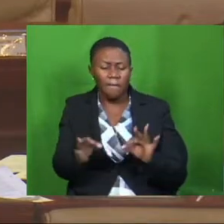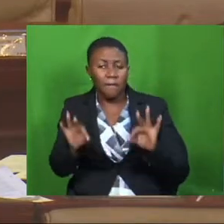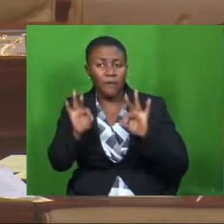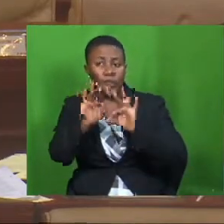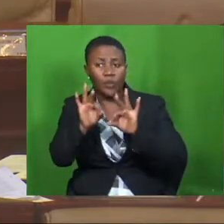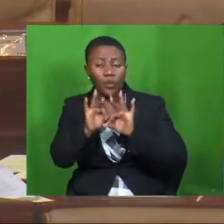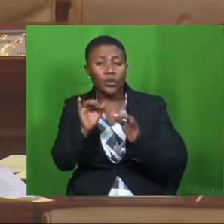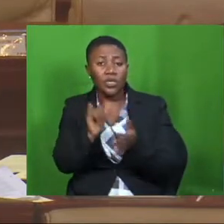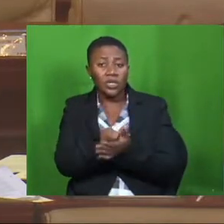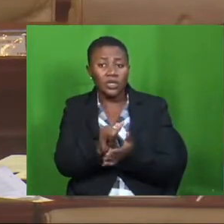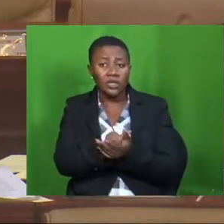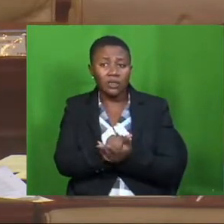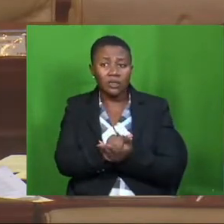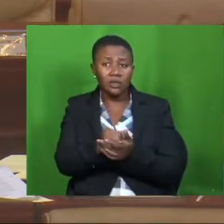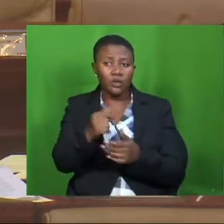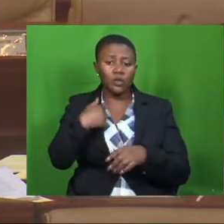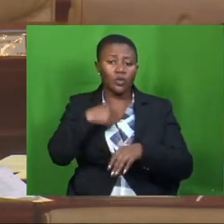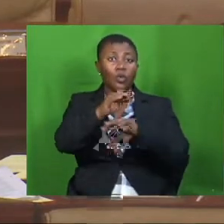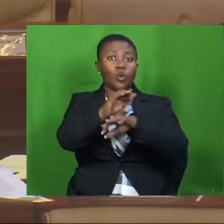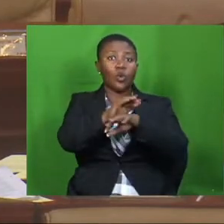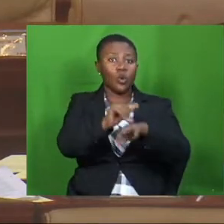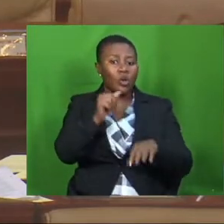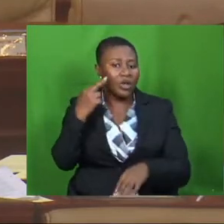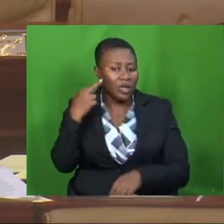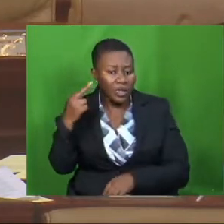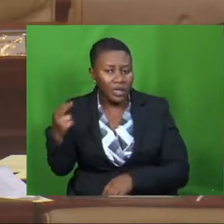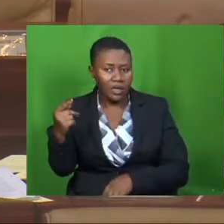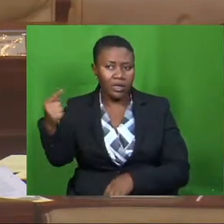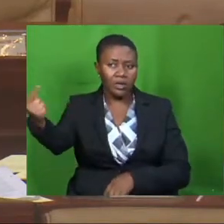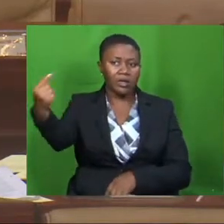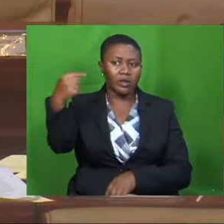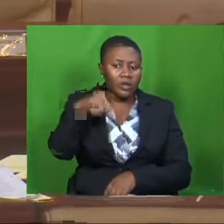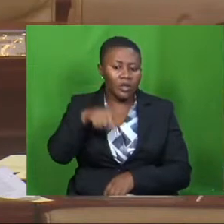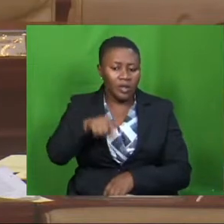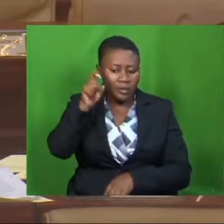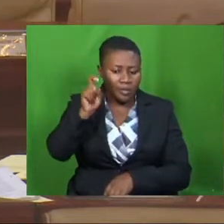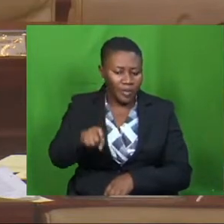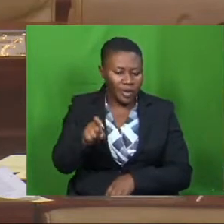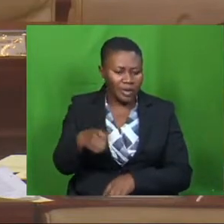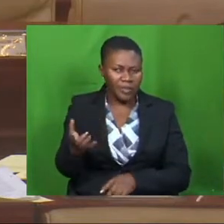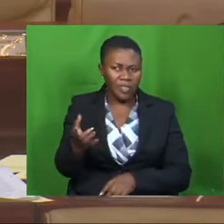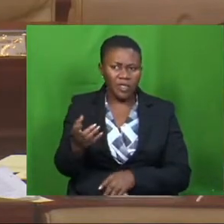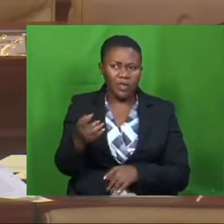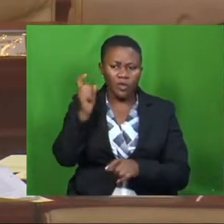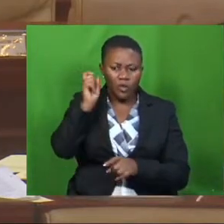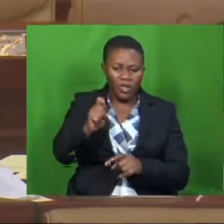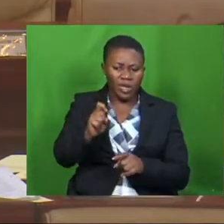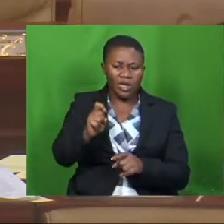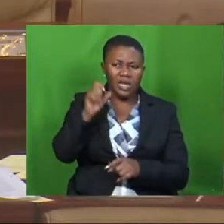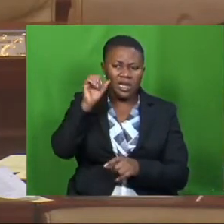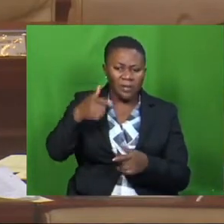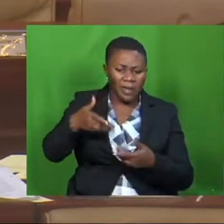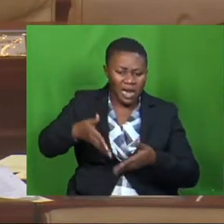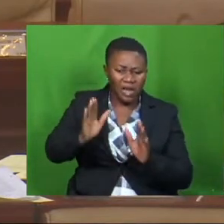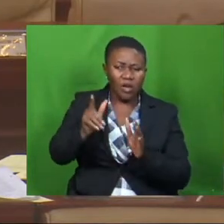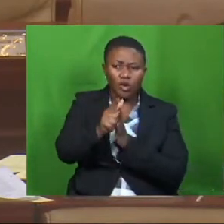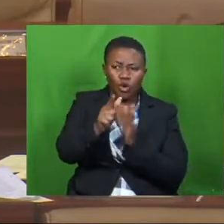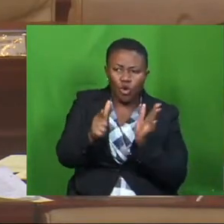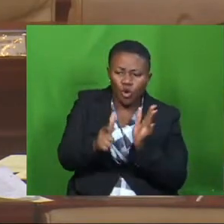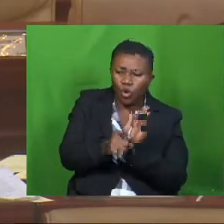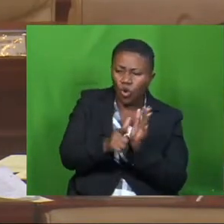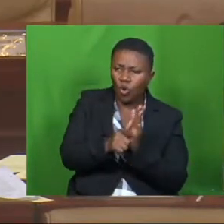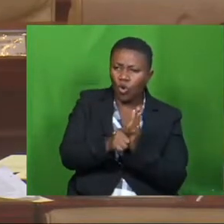you notice that of the 3 billion infractions that have been stated by the Auditor